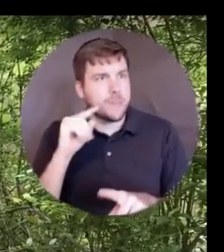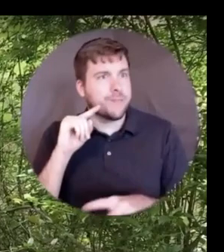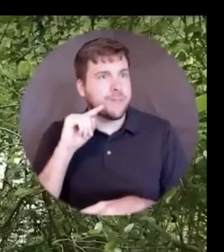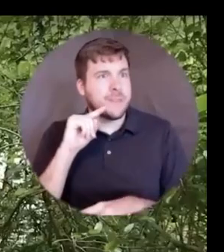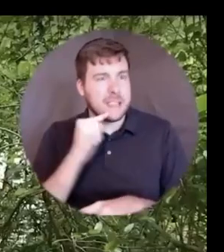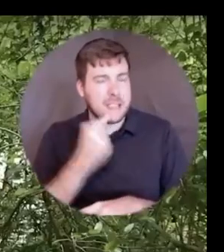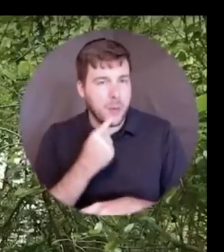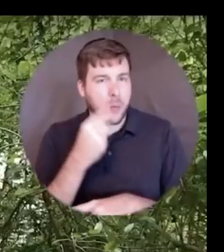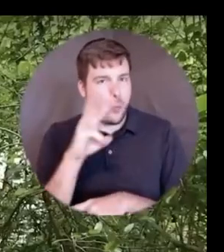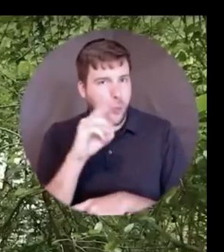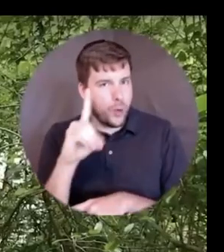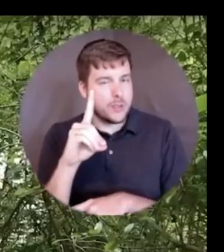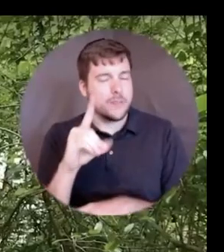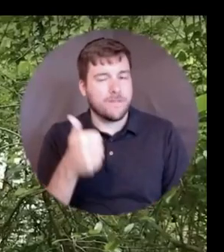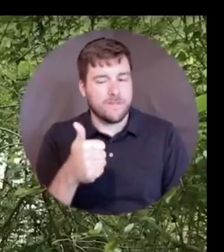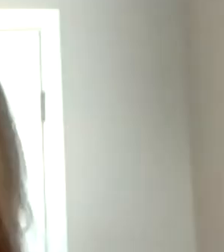tree.